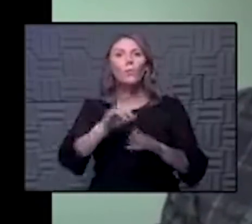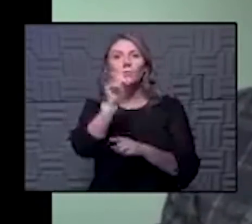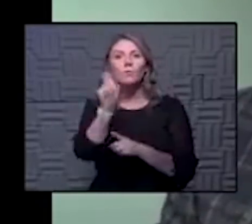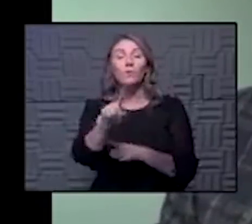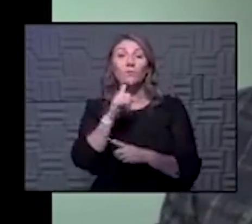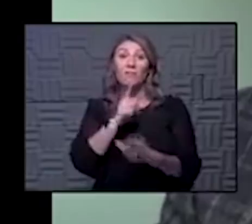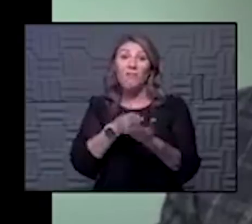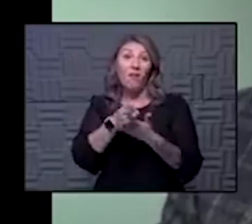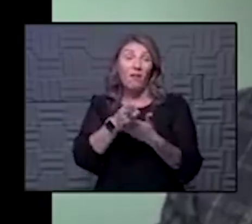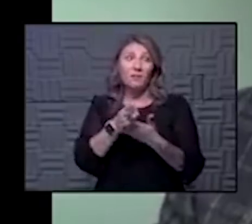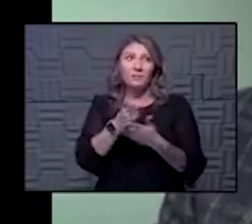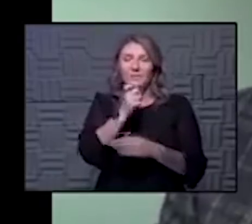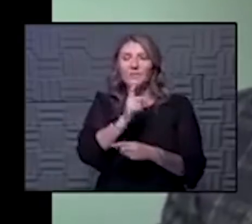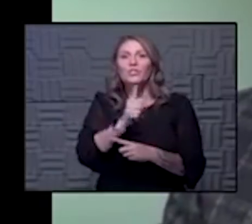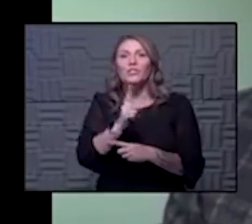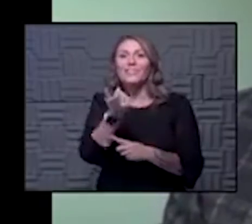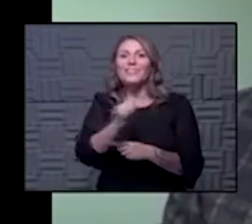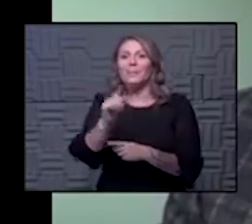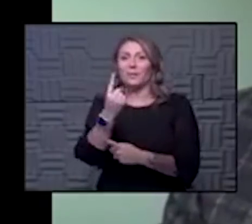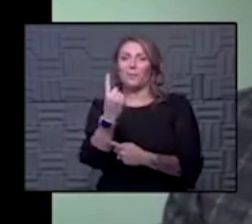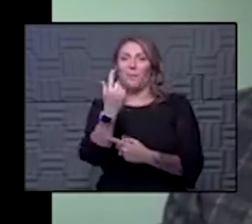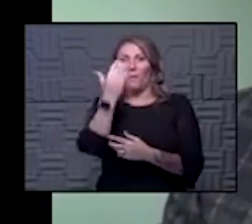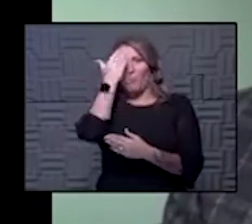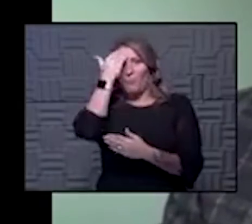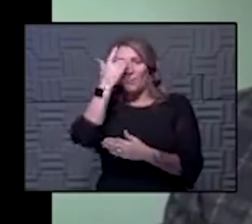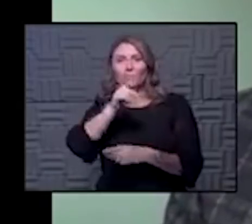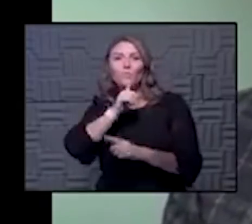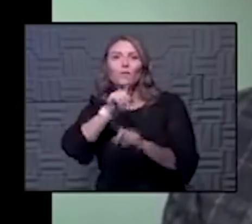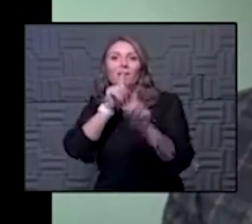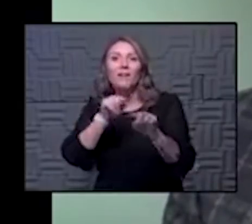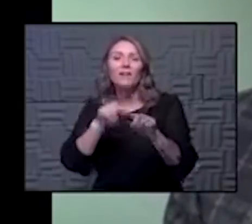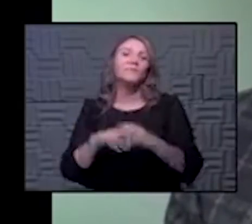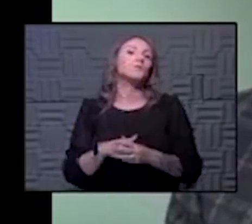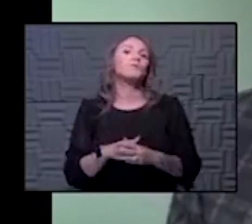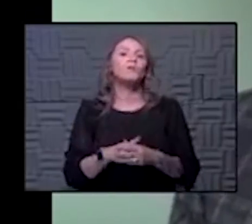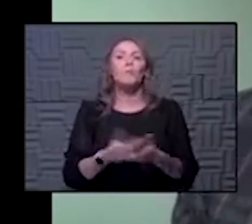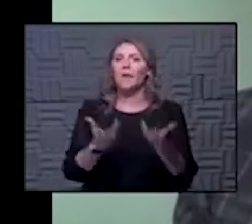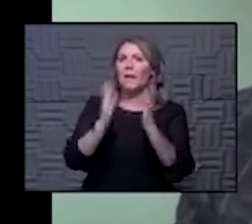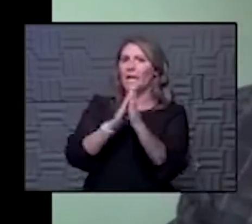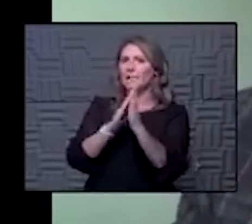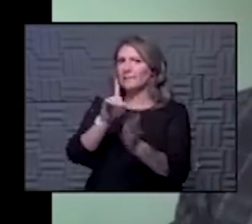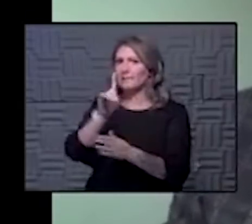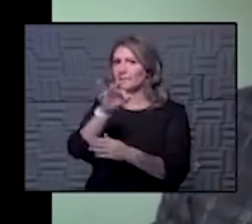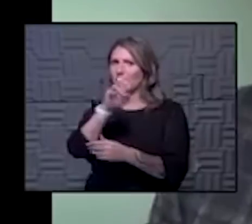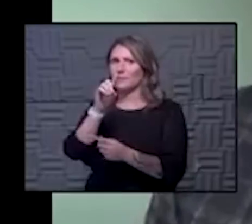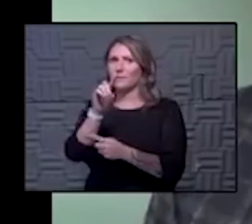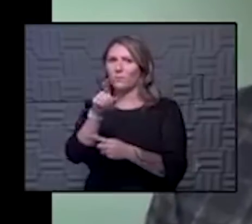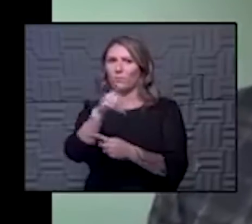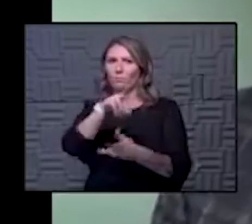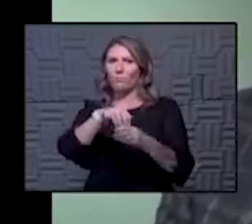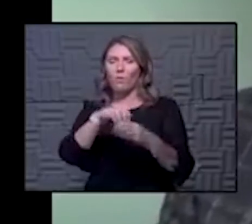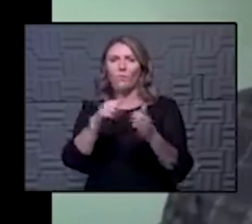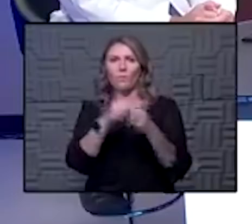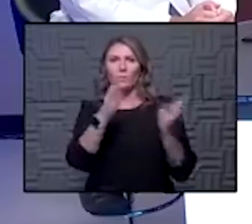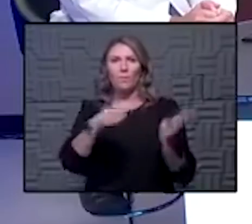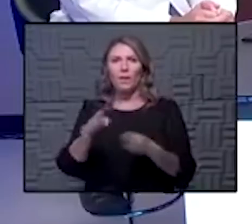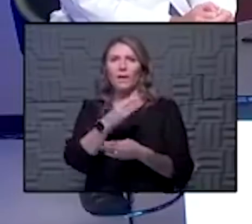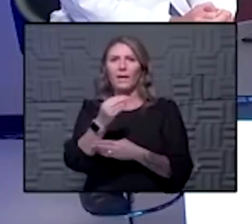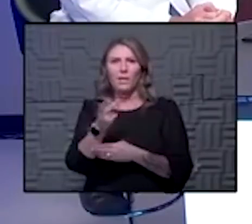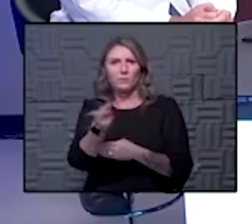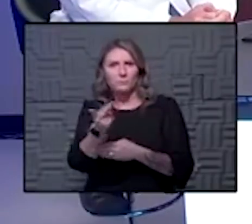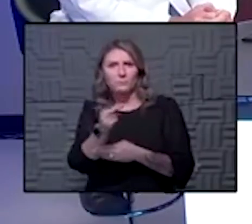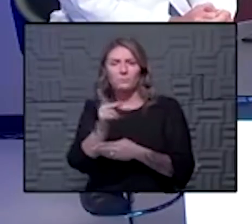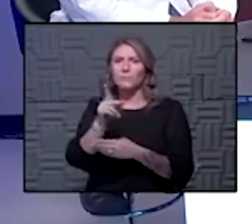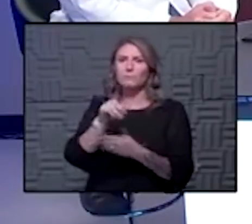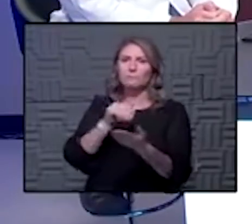I'm not sure anybody really knows the answer to that question, Cody. So let me ask first, David, you've been involved with some of the planning, you and Hawkeye at KU,